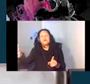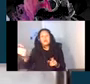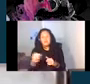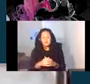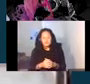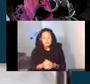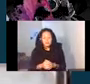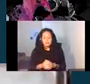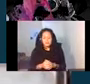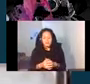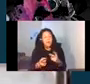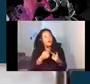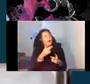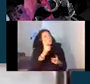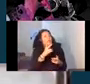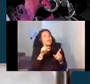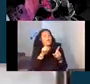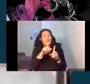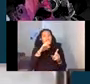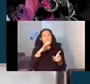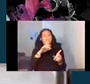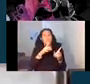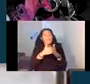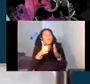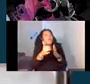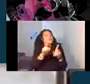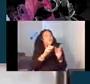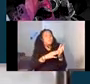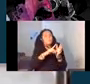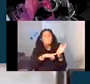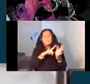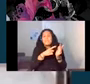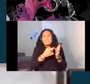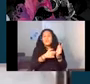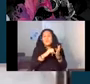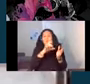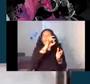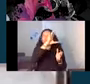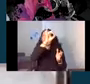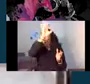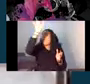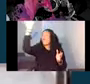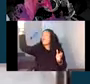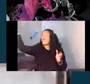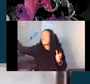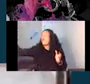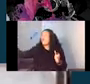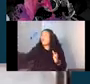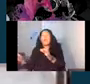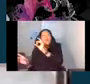planets. Others again are only like meteors.